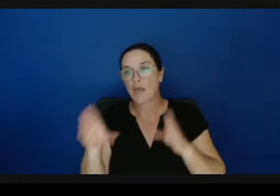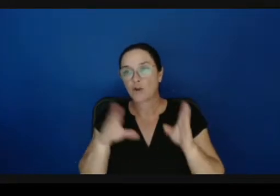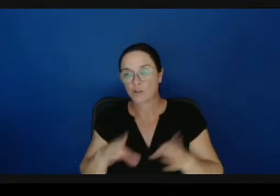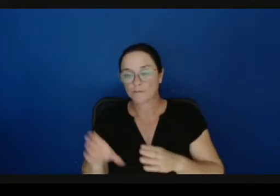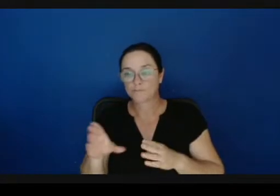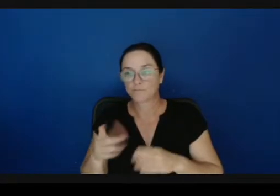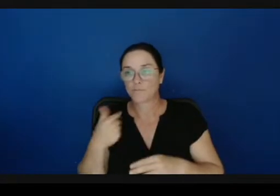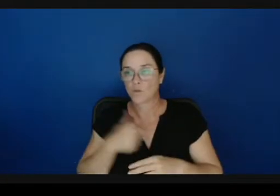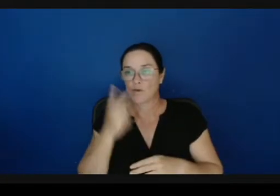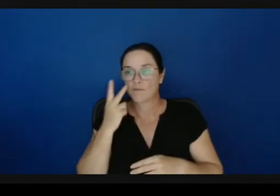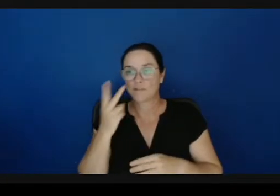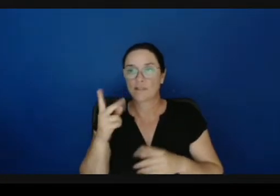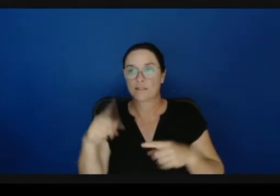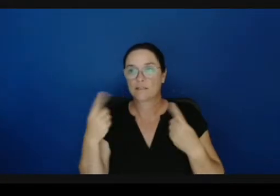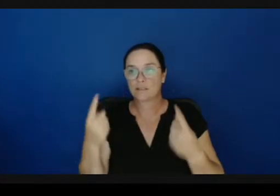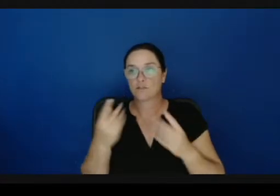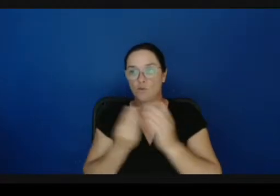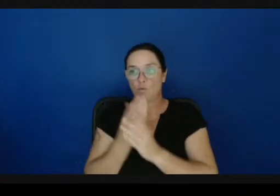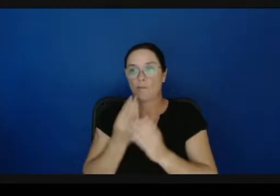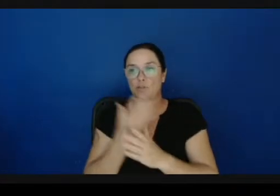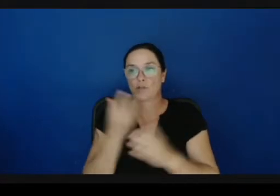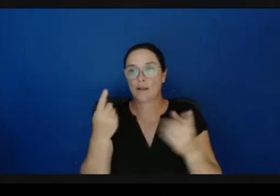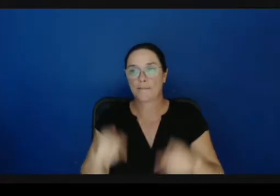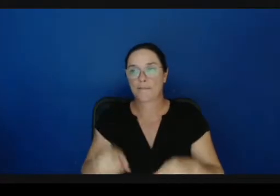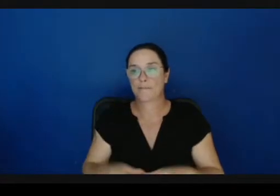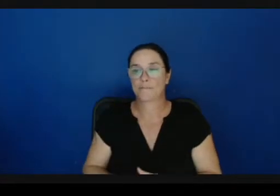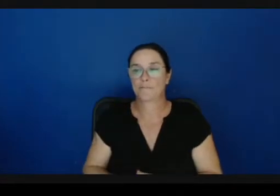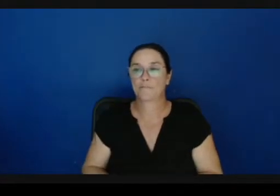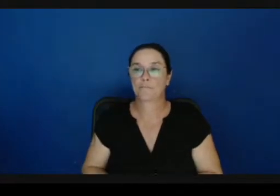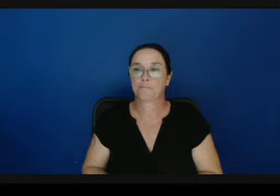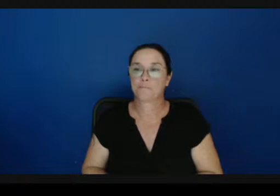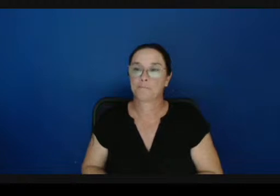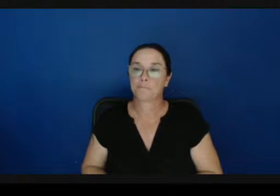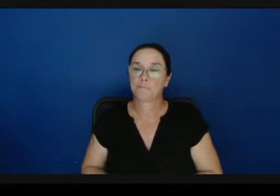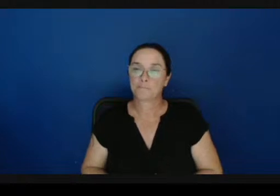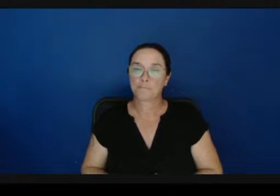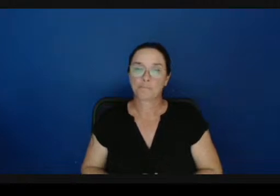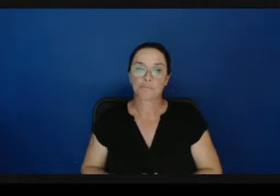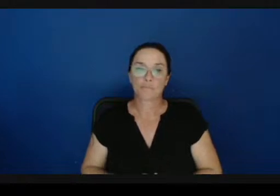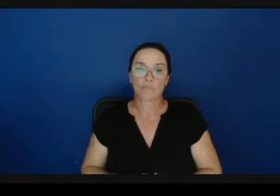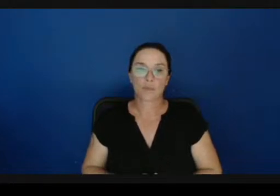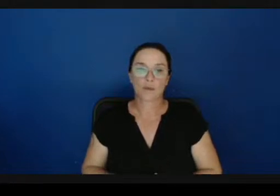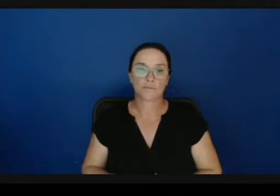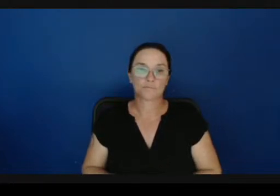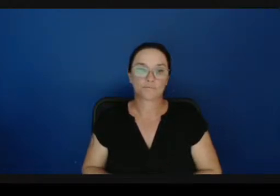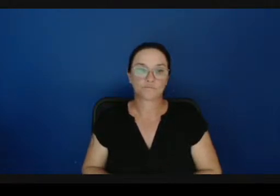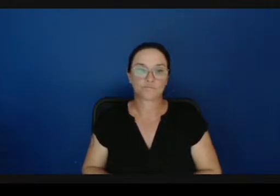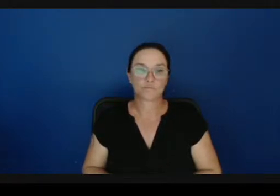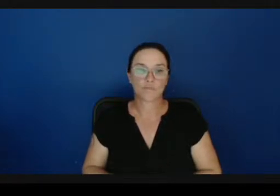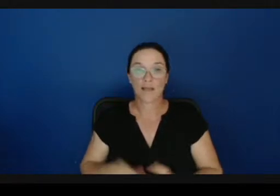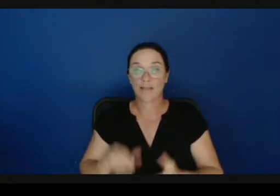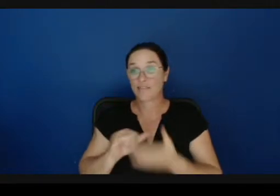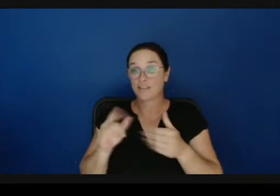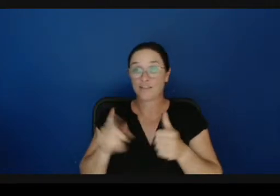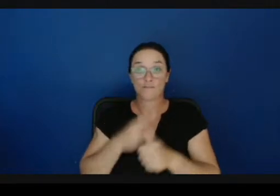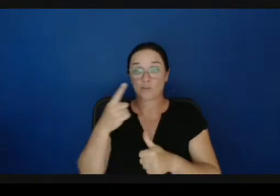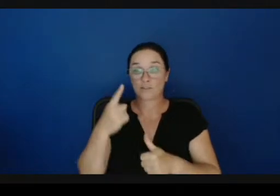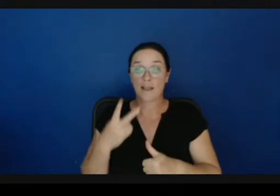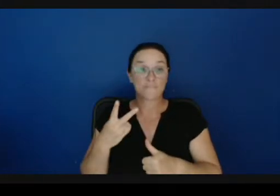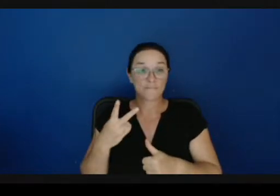seen ever since the eruption ended. So all good on Mauna Loa. And that's the first half of